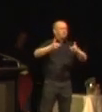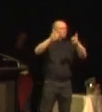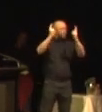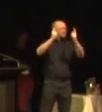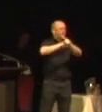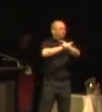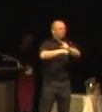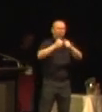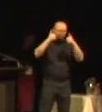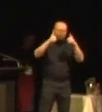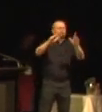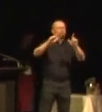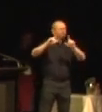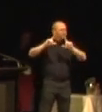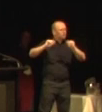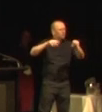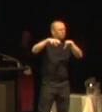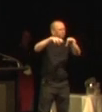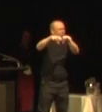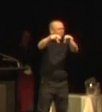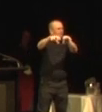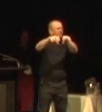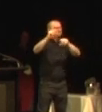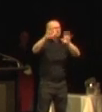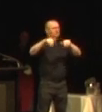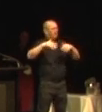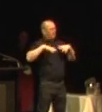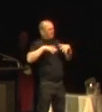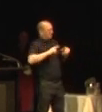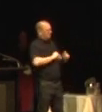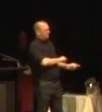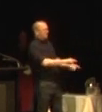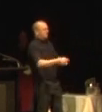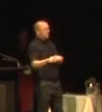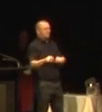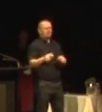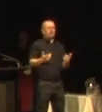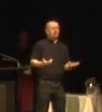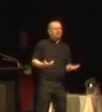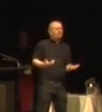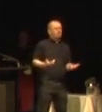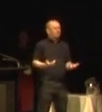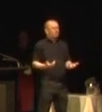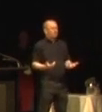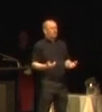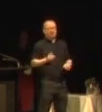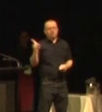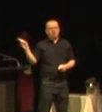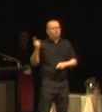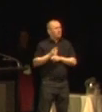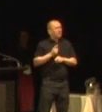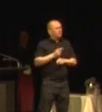Sandy example, you know, the Occupy people did fantastic work and helped FEMA not do that work. Yeah.